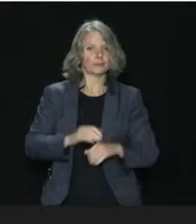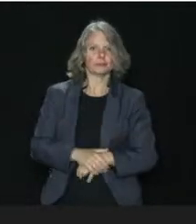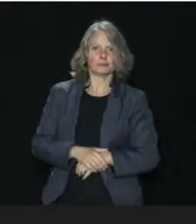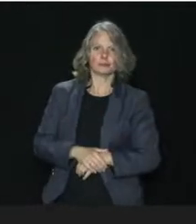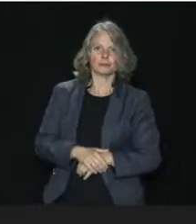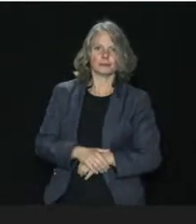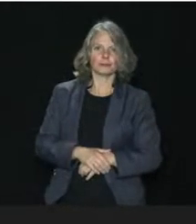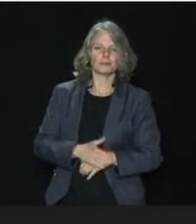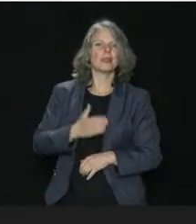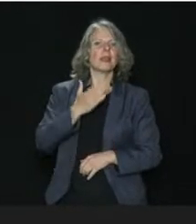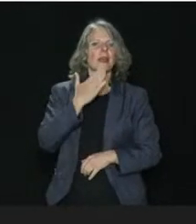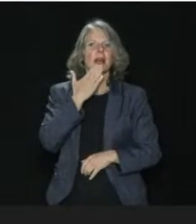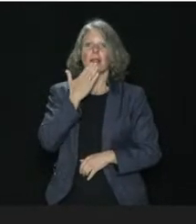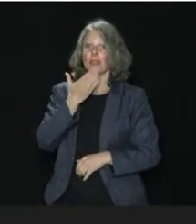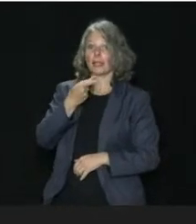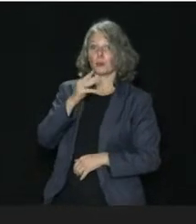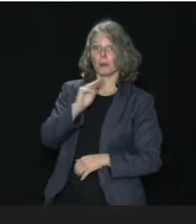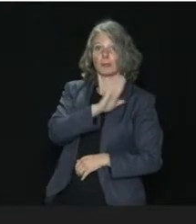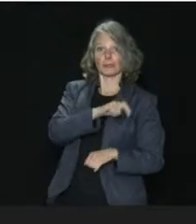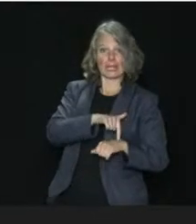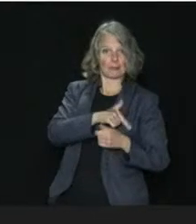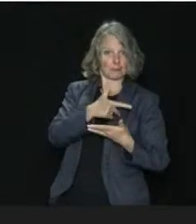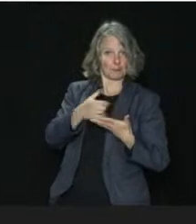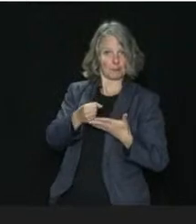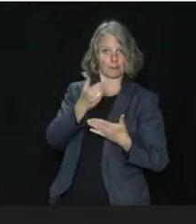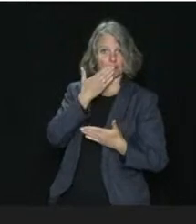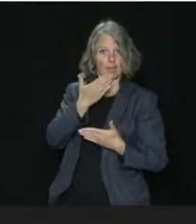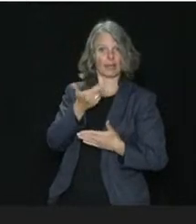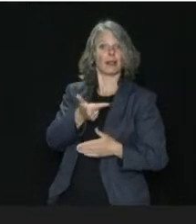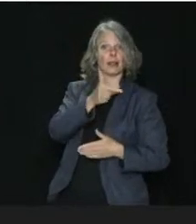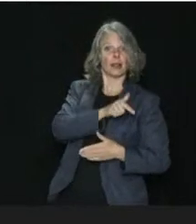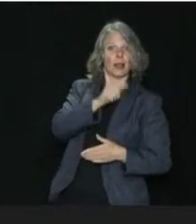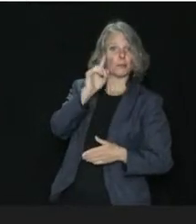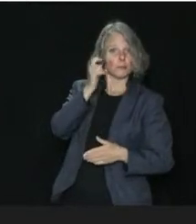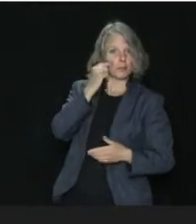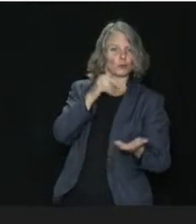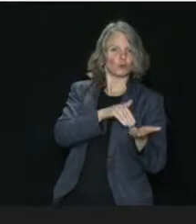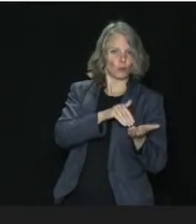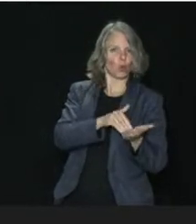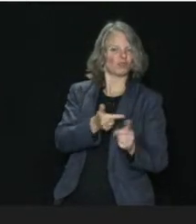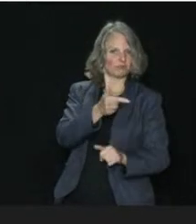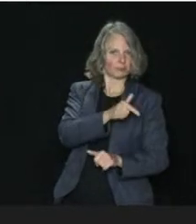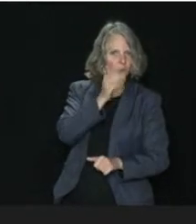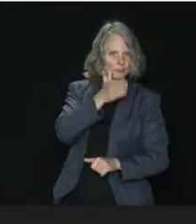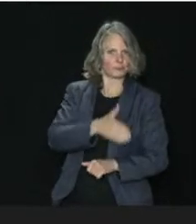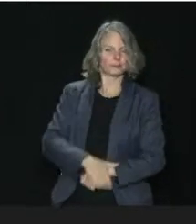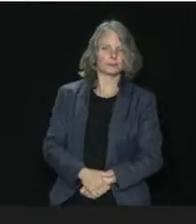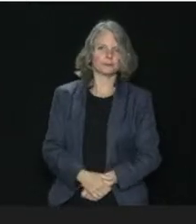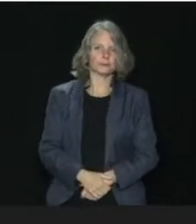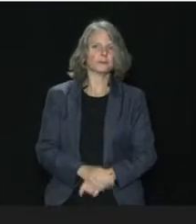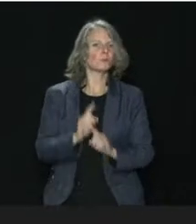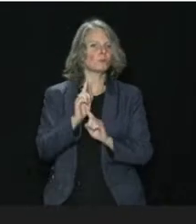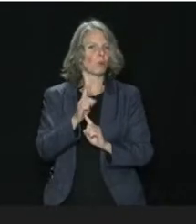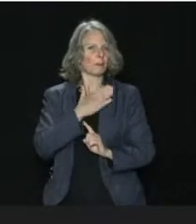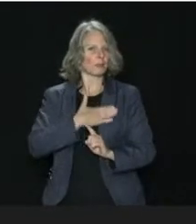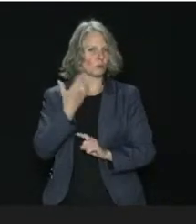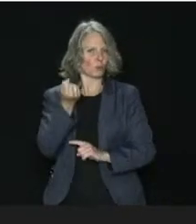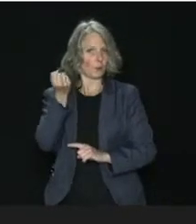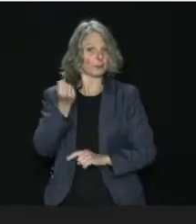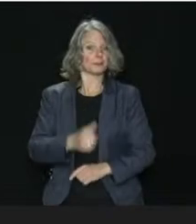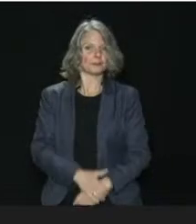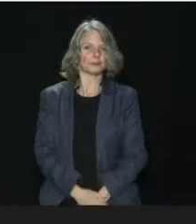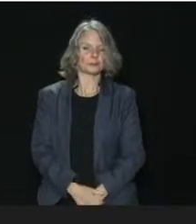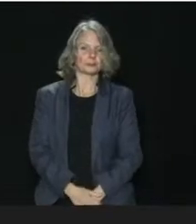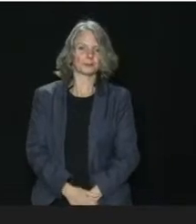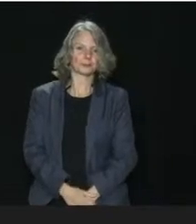you. That concludes the time that the Prime Minister has for questions. The ministers and doctors will be around for a few more moments afterwards for questions. We'll